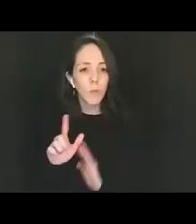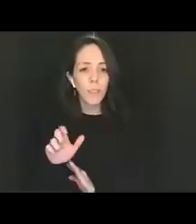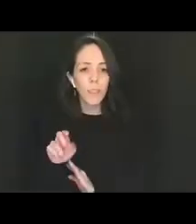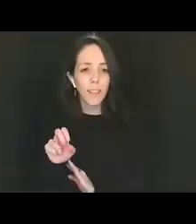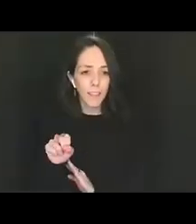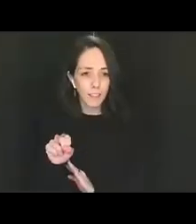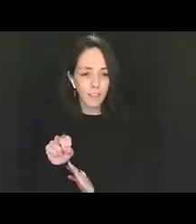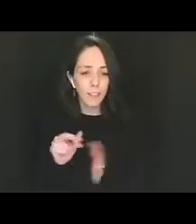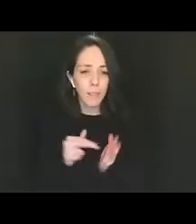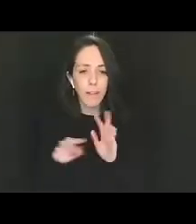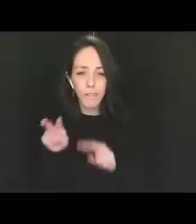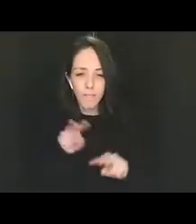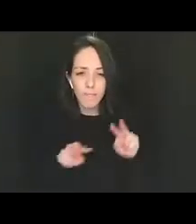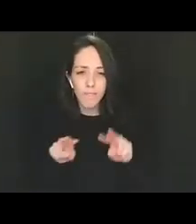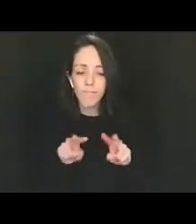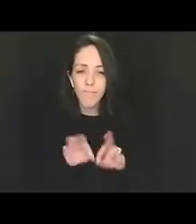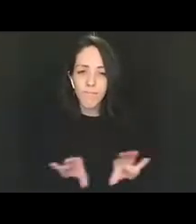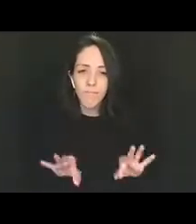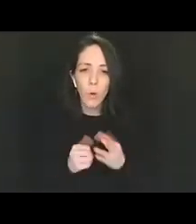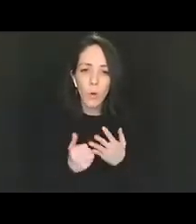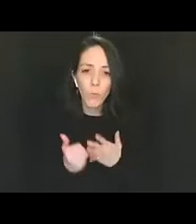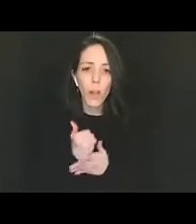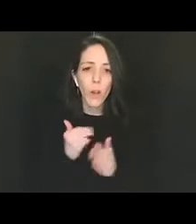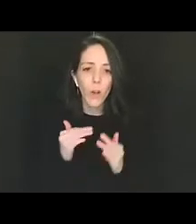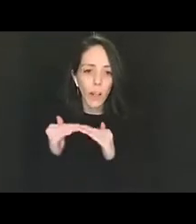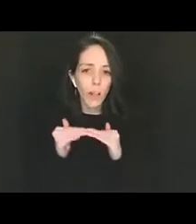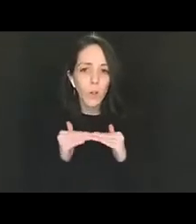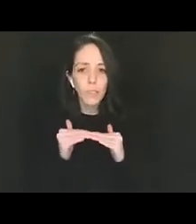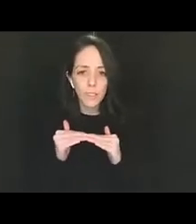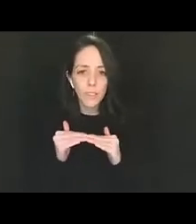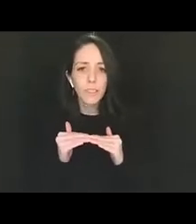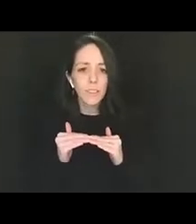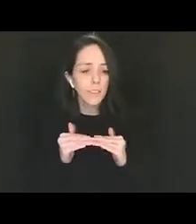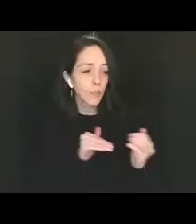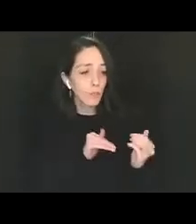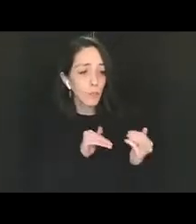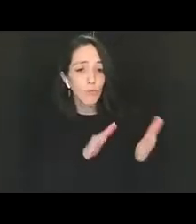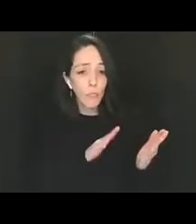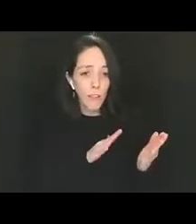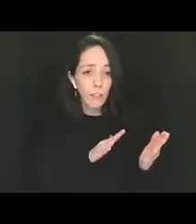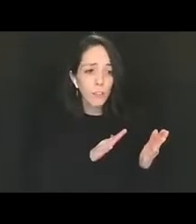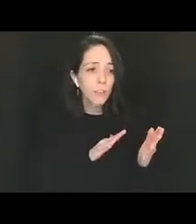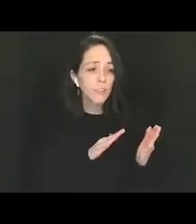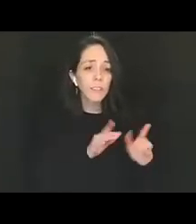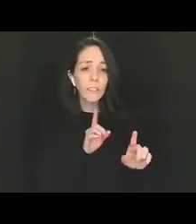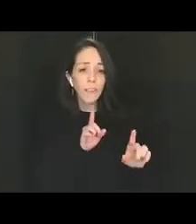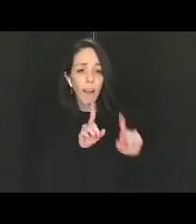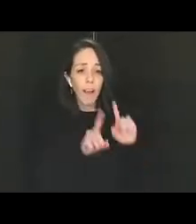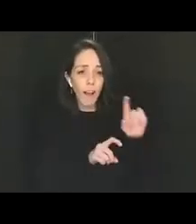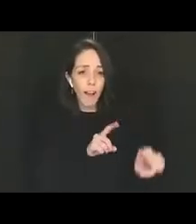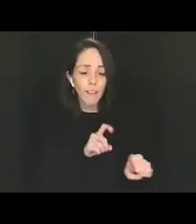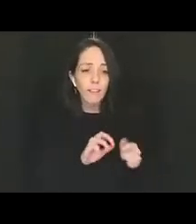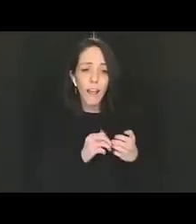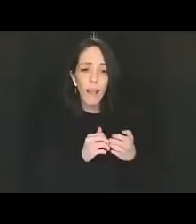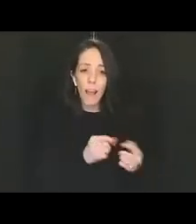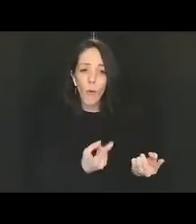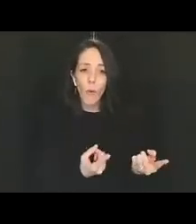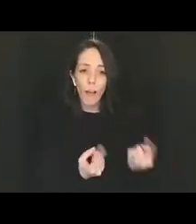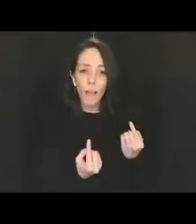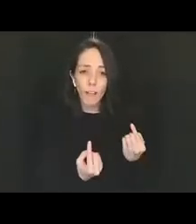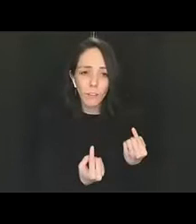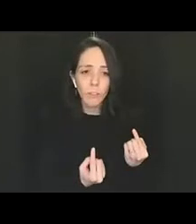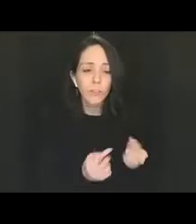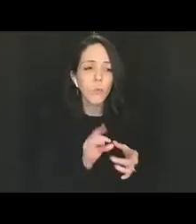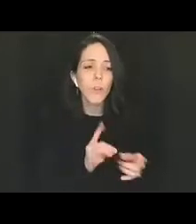process. So how they answer, what are the strategies, and what are the questions that they're answering in terms of the impacts of their